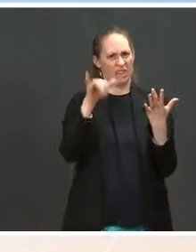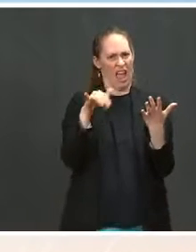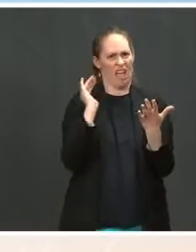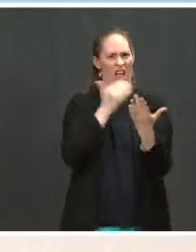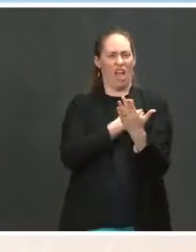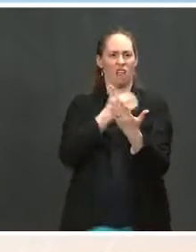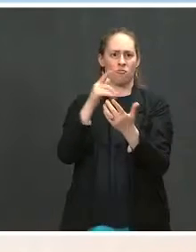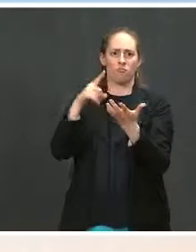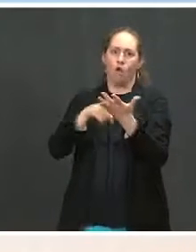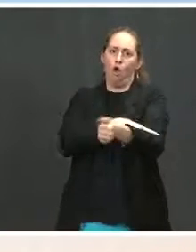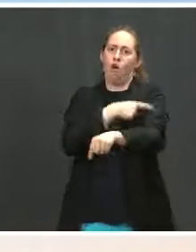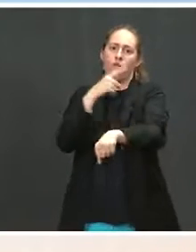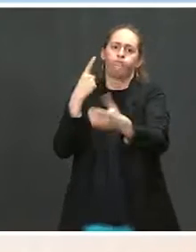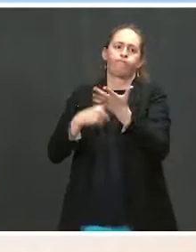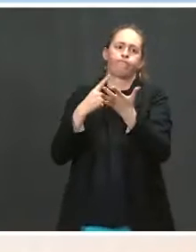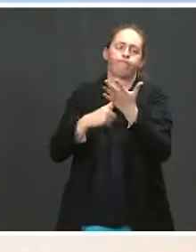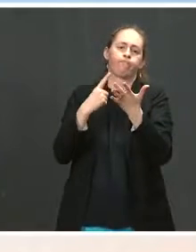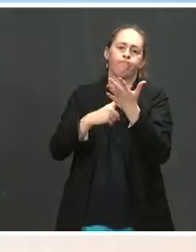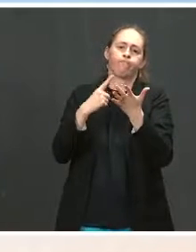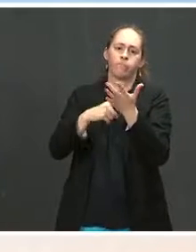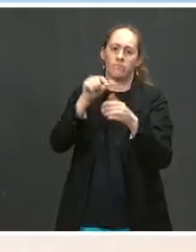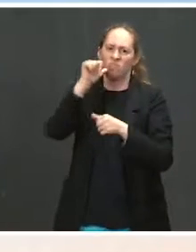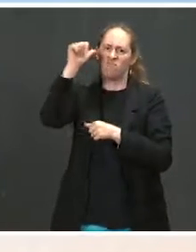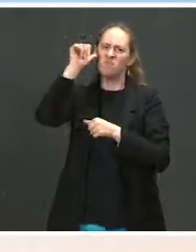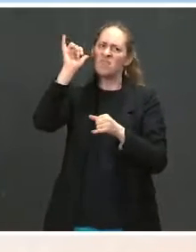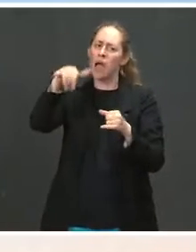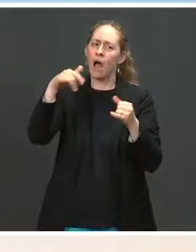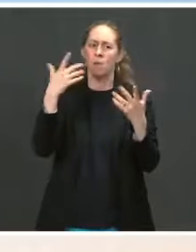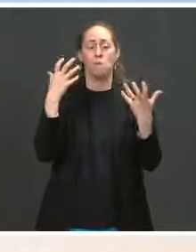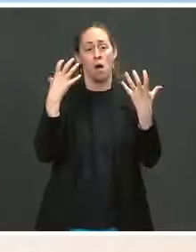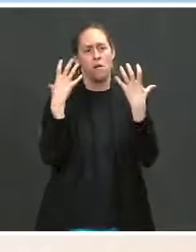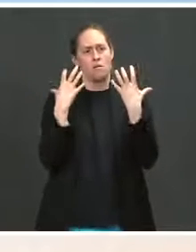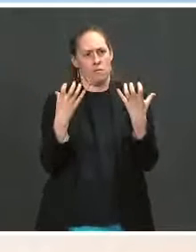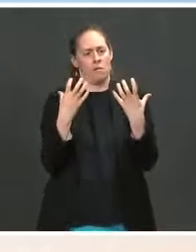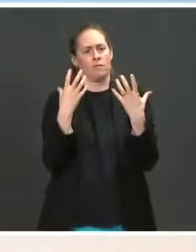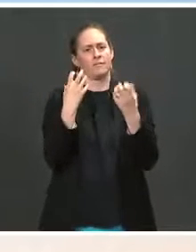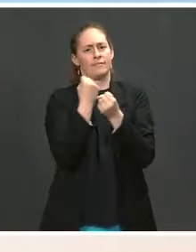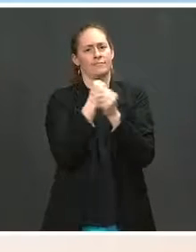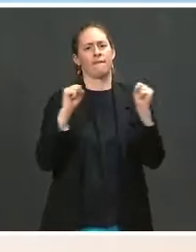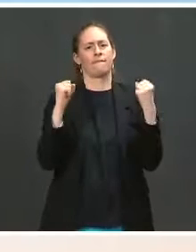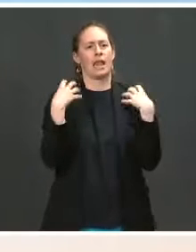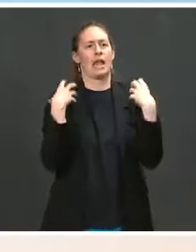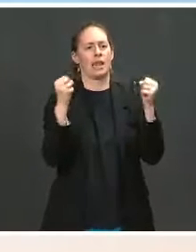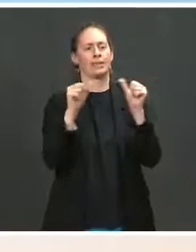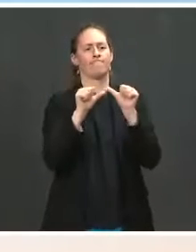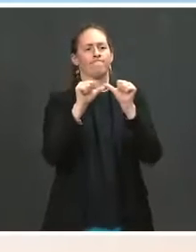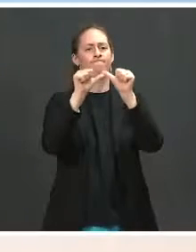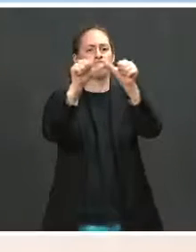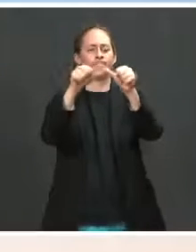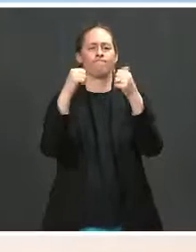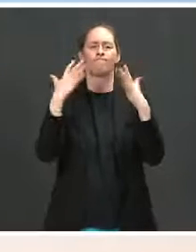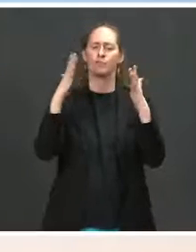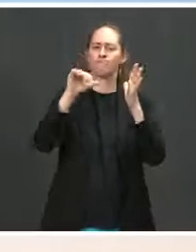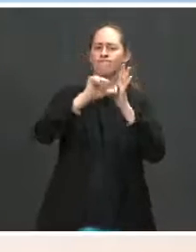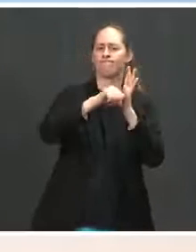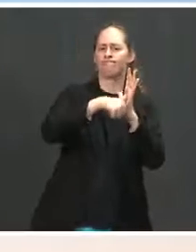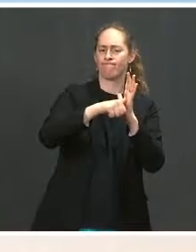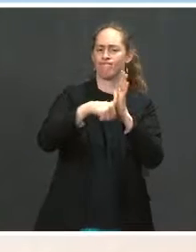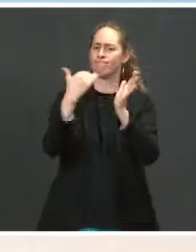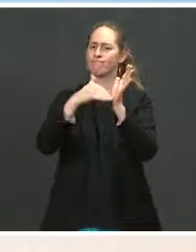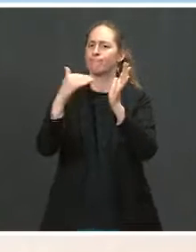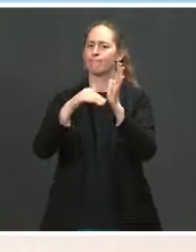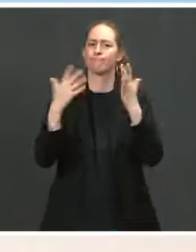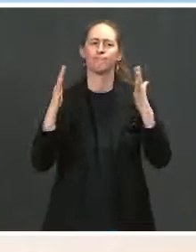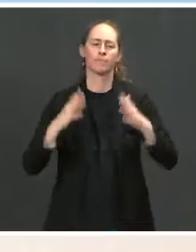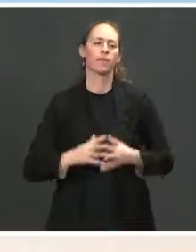that the health, the safety of Alexei Navalny is raised frequently and through many channels. Go ahead. Thank you.